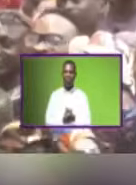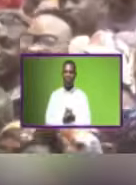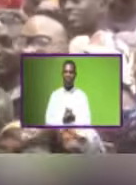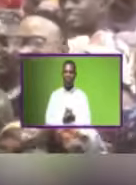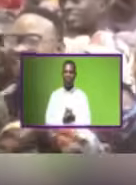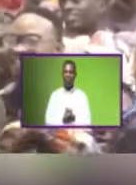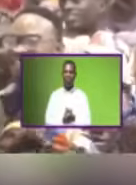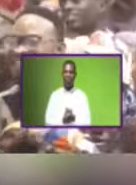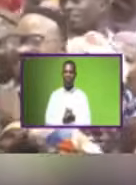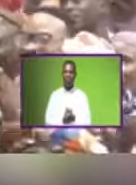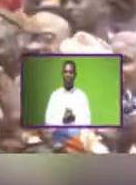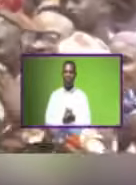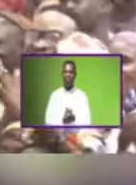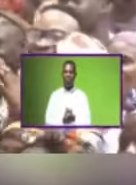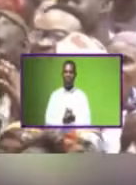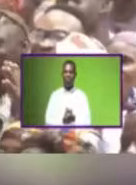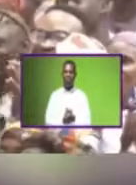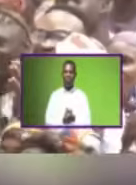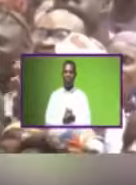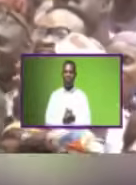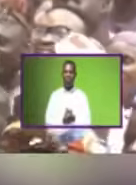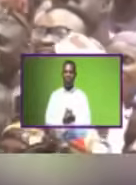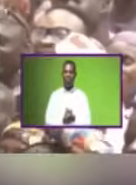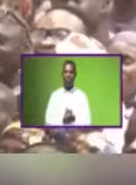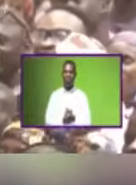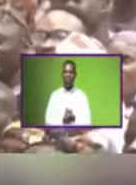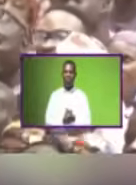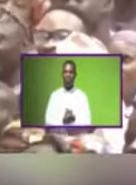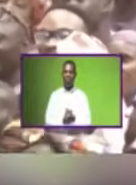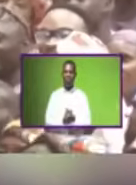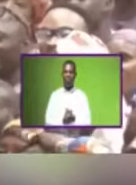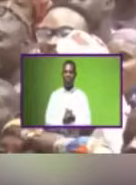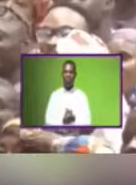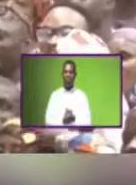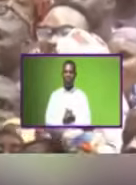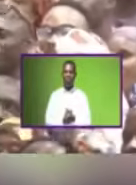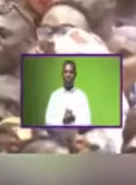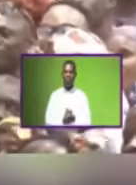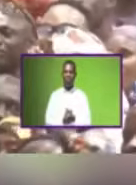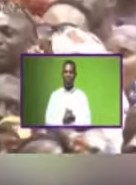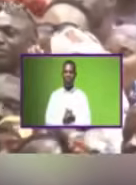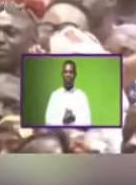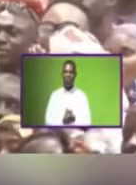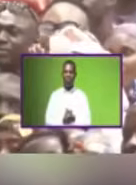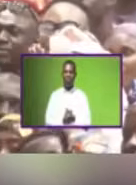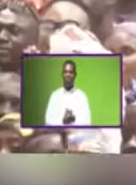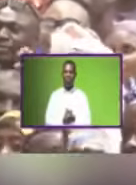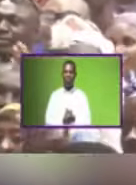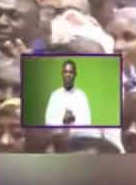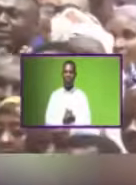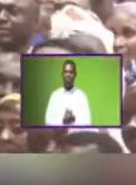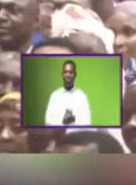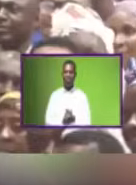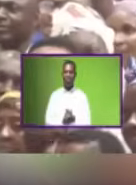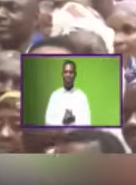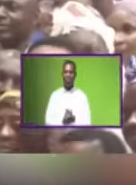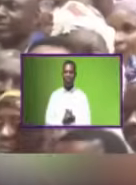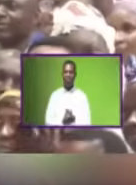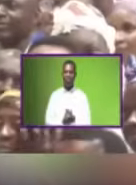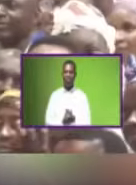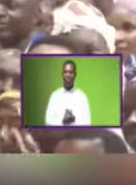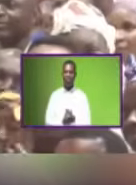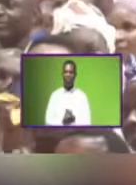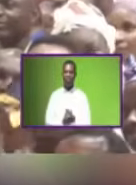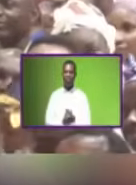Meba, na si wadwuma ne di asase